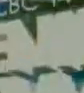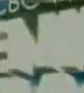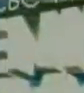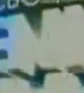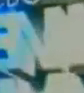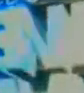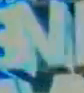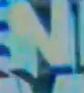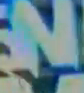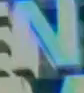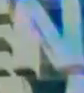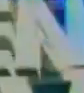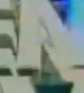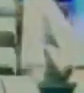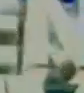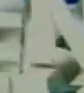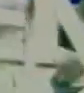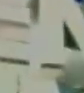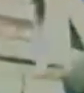News.